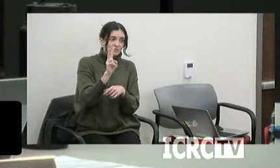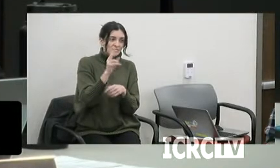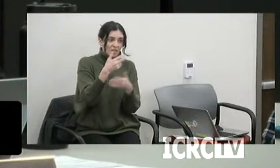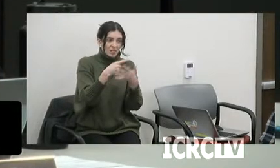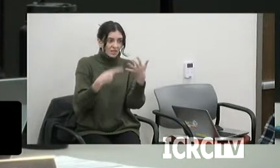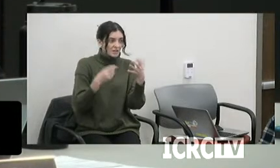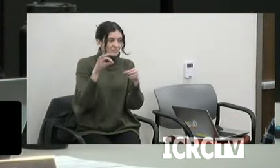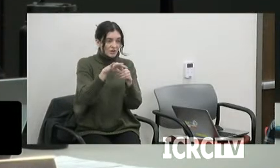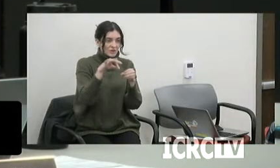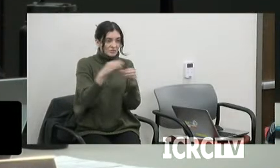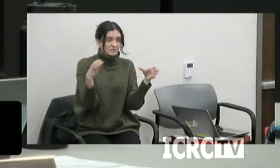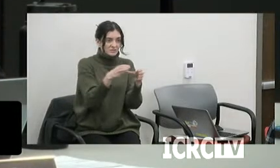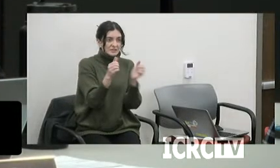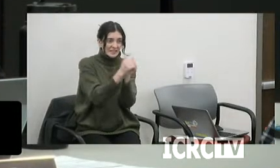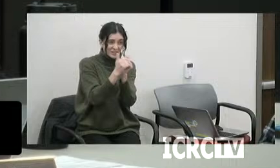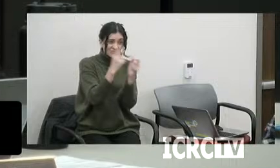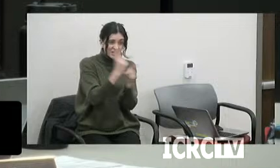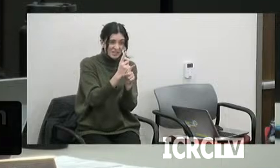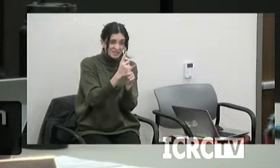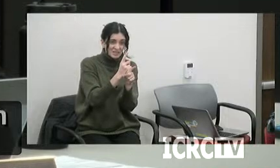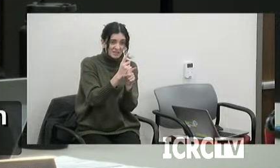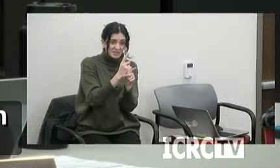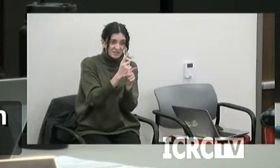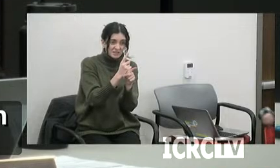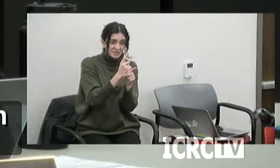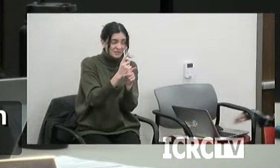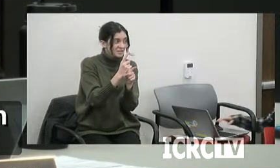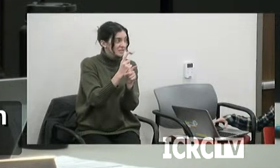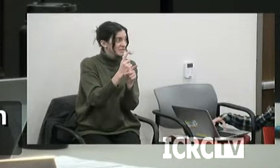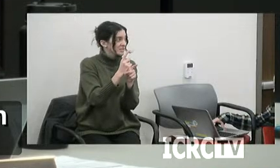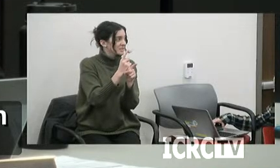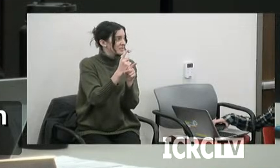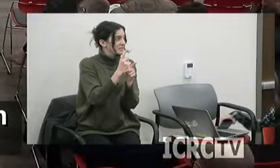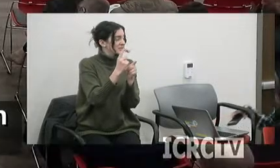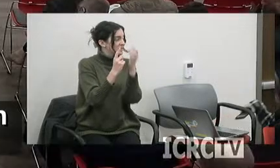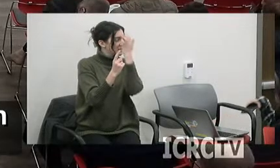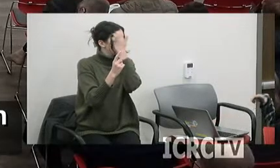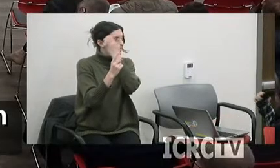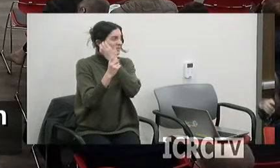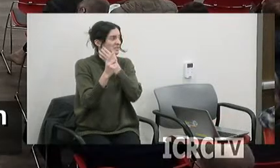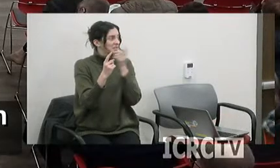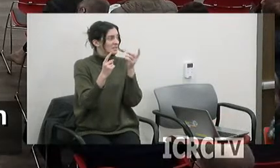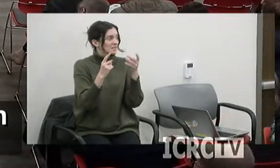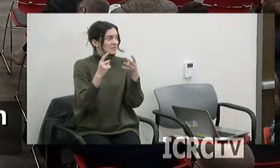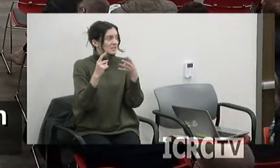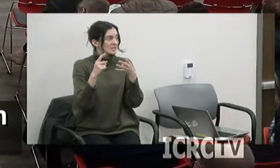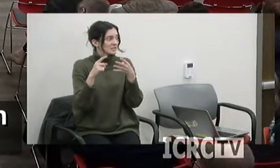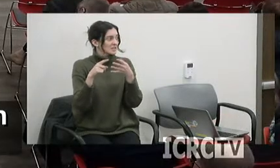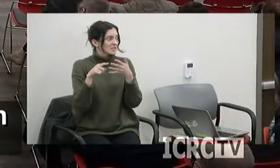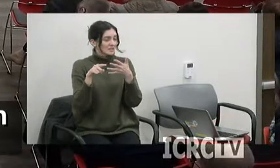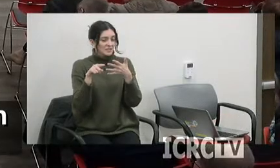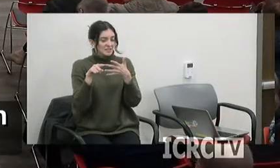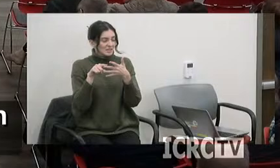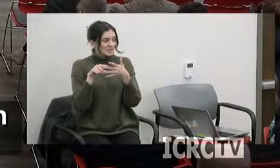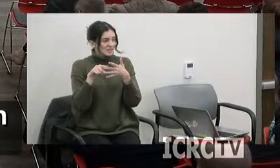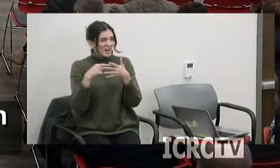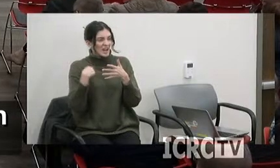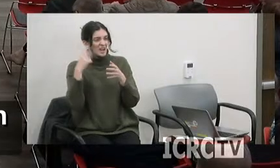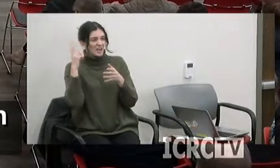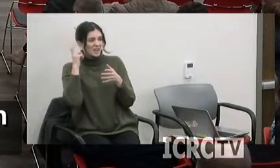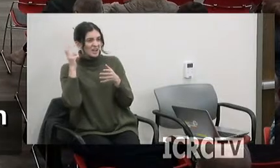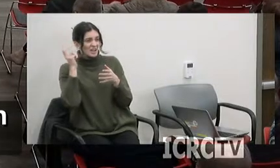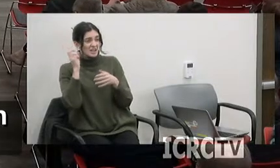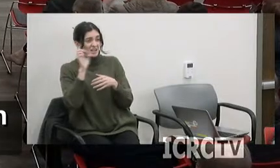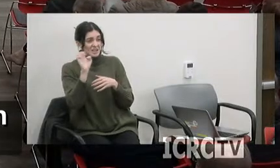the consent. Is that correct? So we would, what I heard was we'll be voting on E3 and